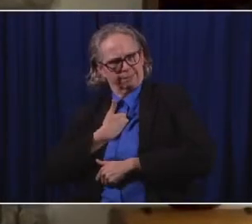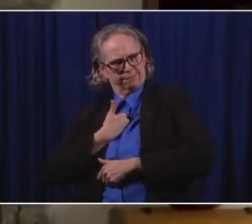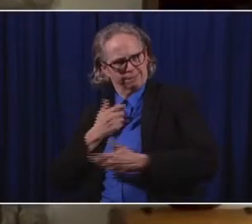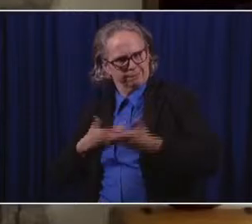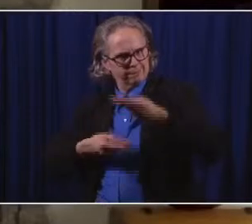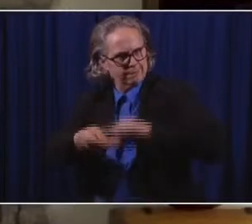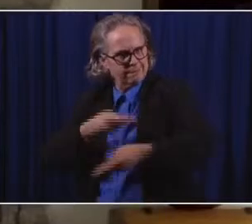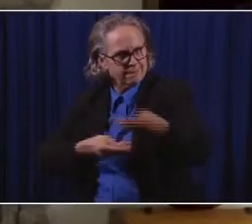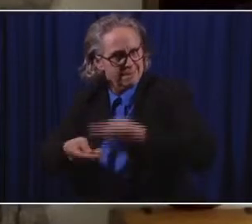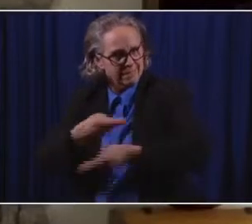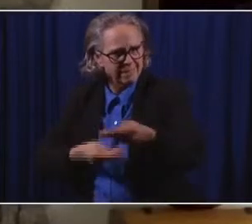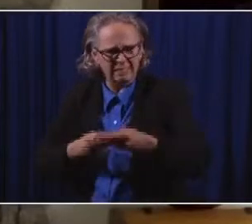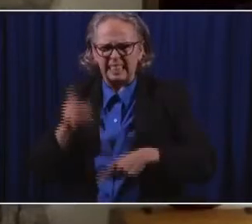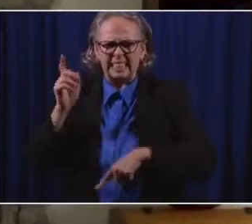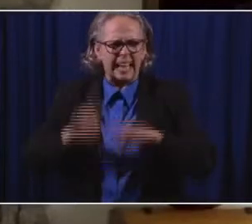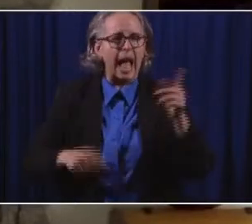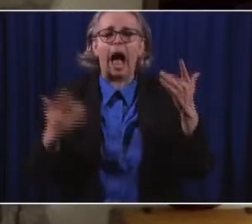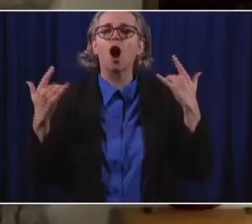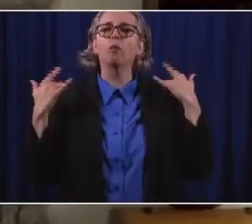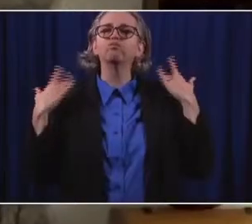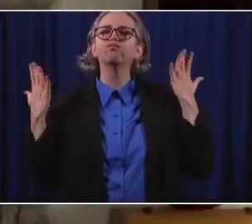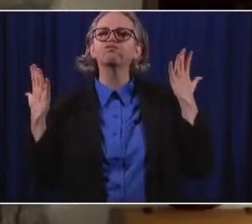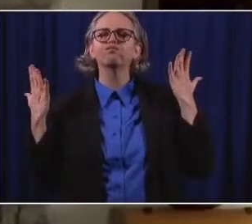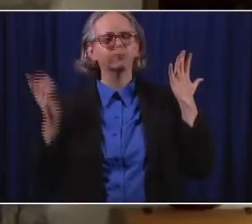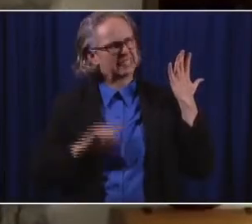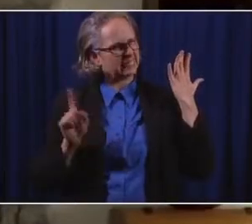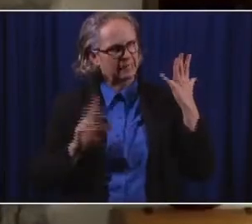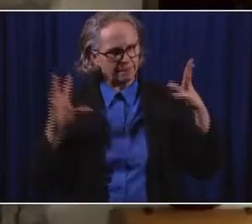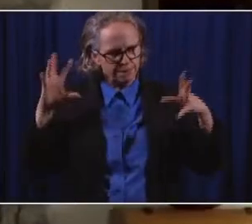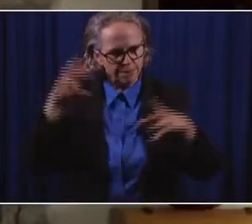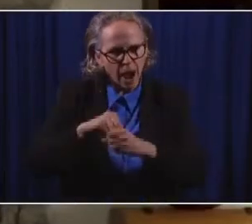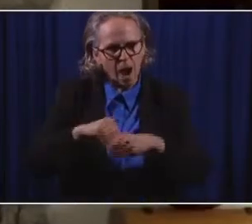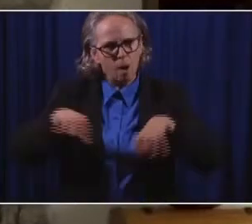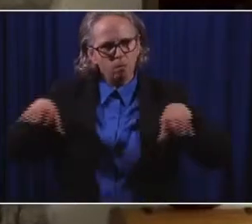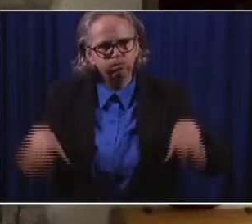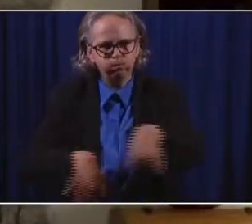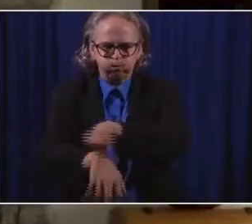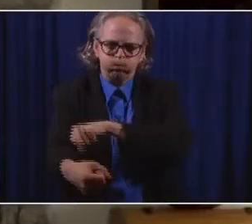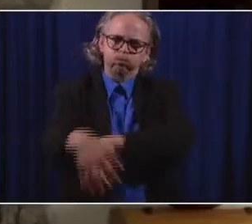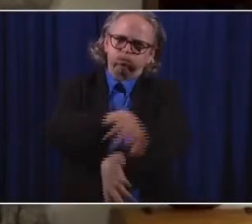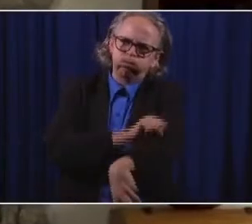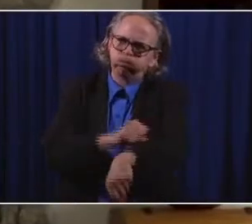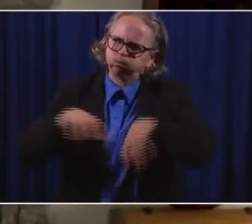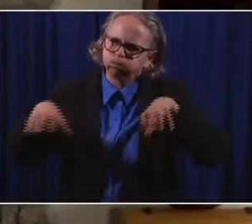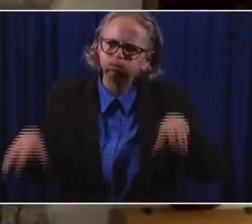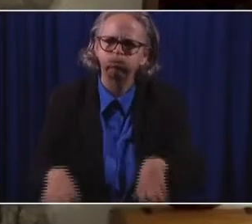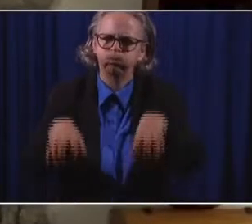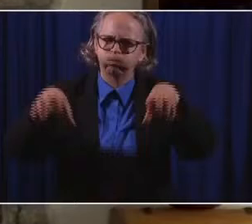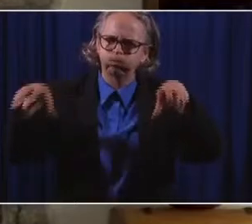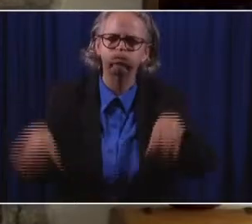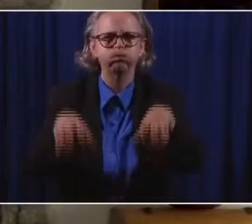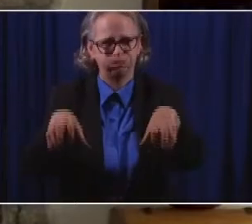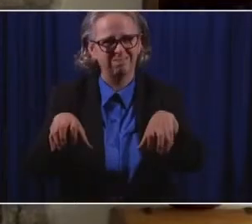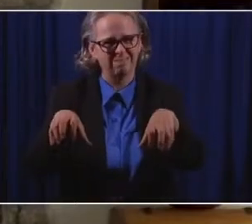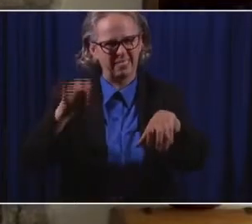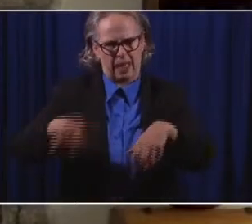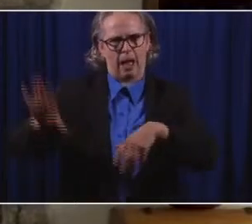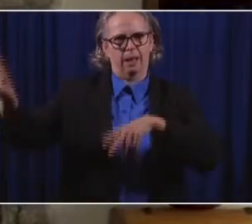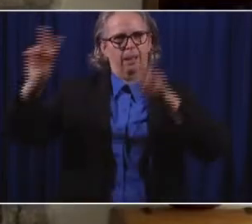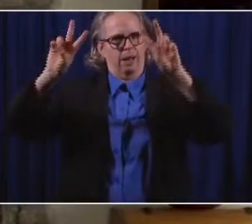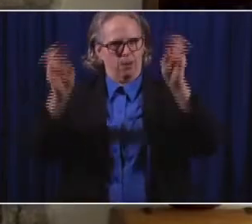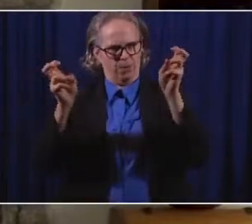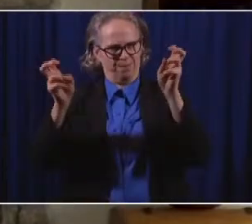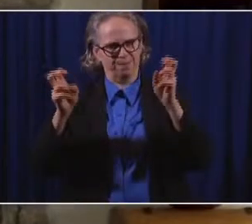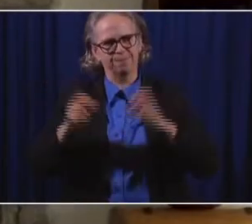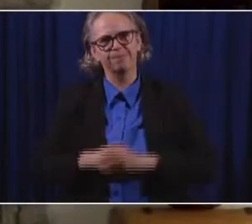It's time for us to go to battle and to go defeat the virus. We'll see you all in a couple of days. Thank